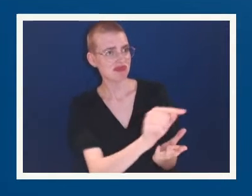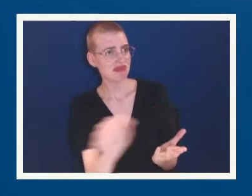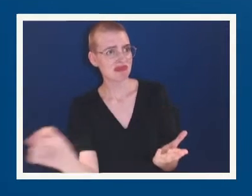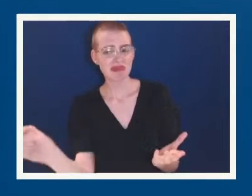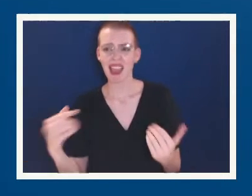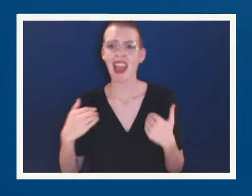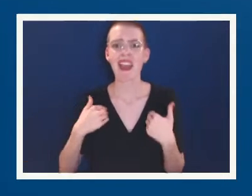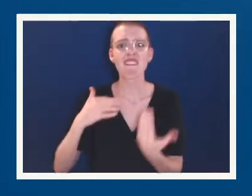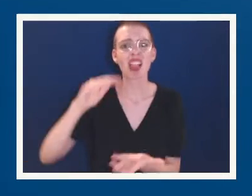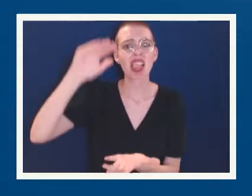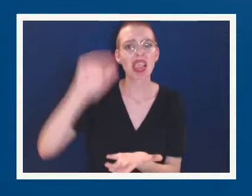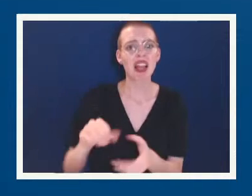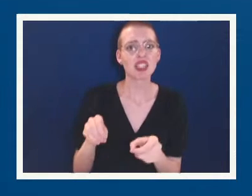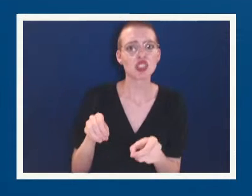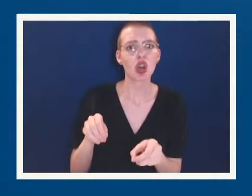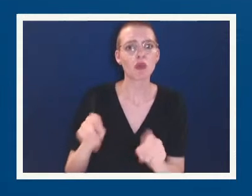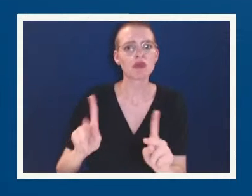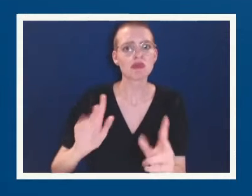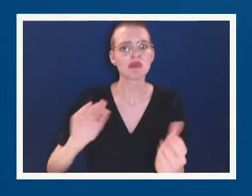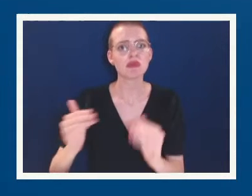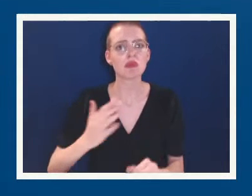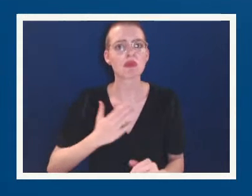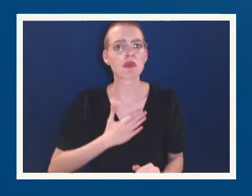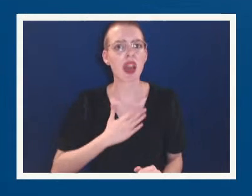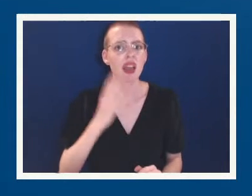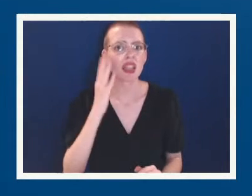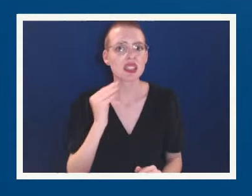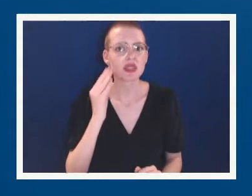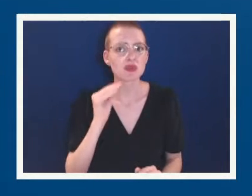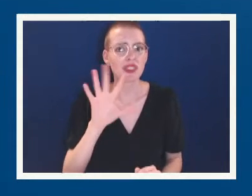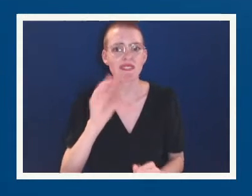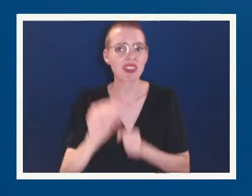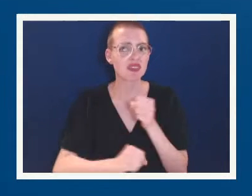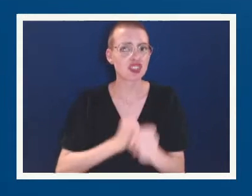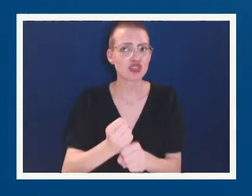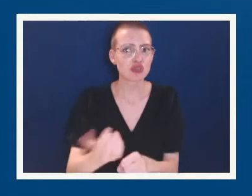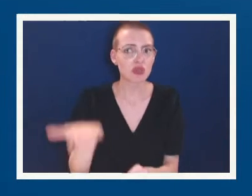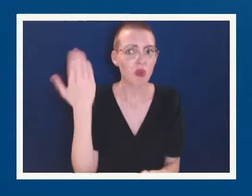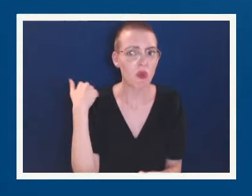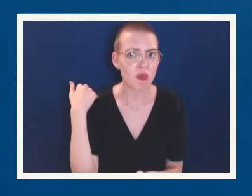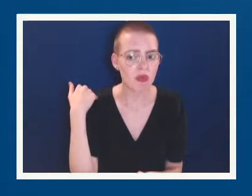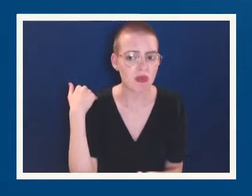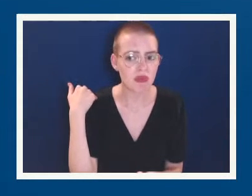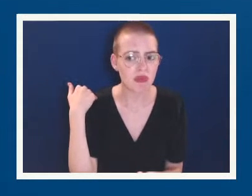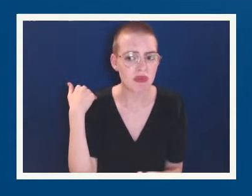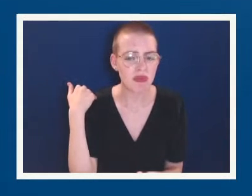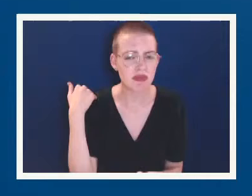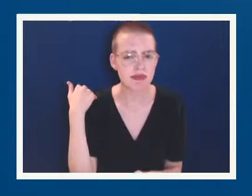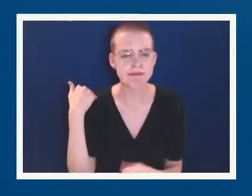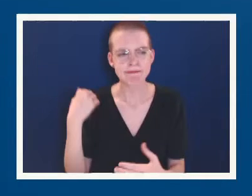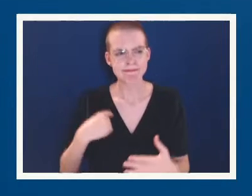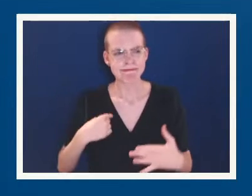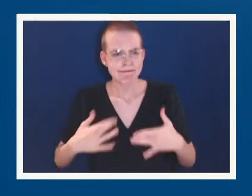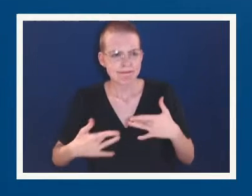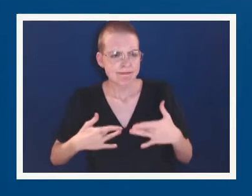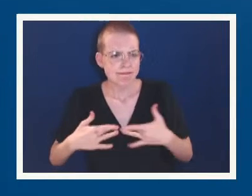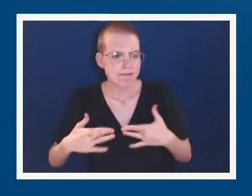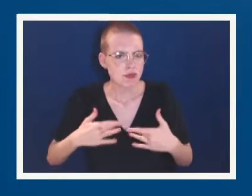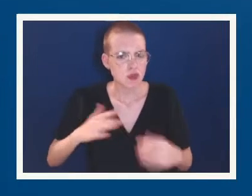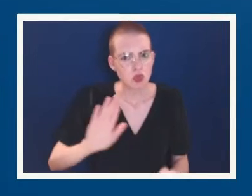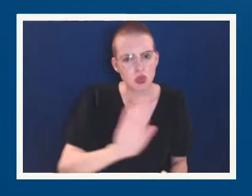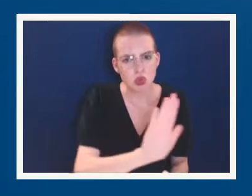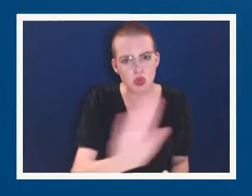I was blessed to be born into 49 years ago. And I worry about your kids and your grandkids as